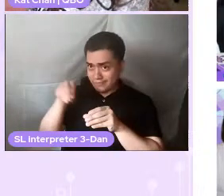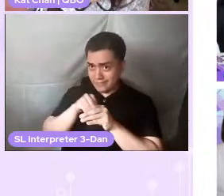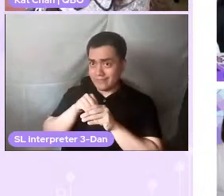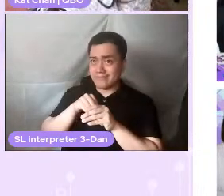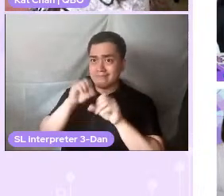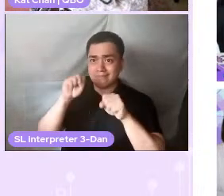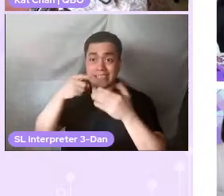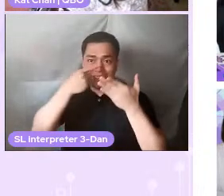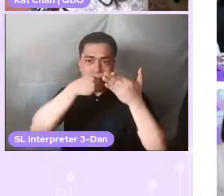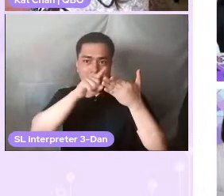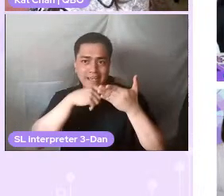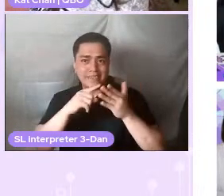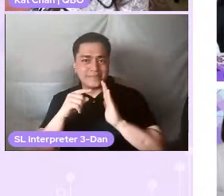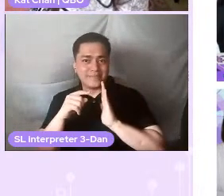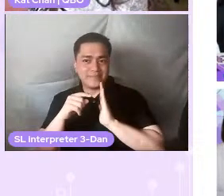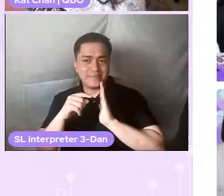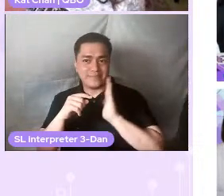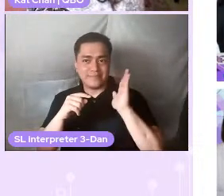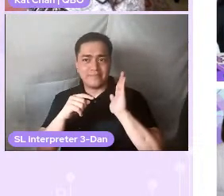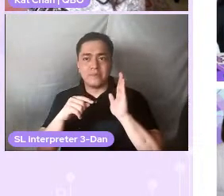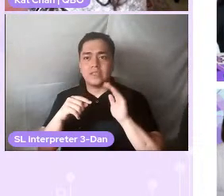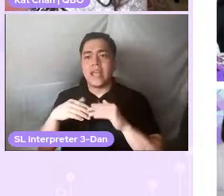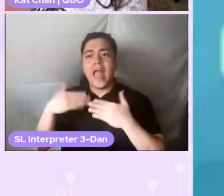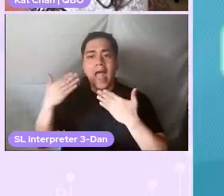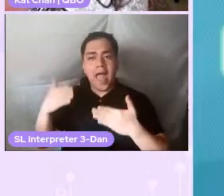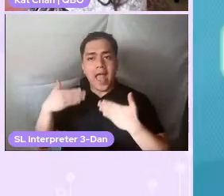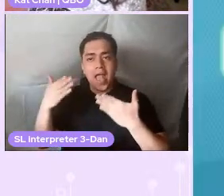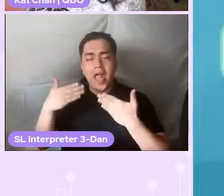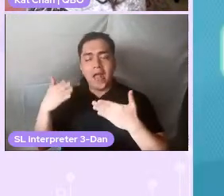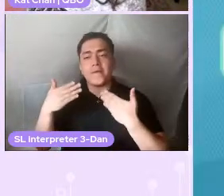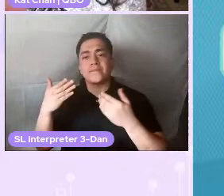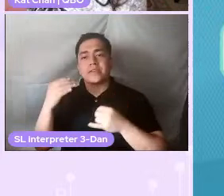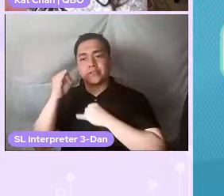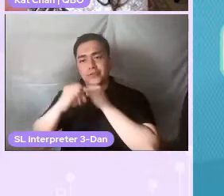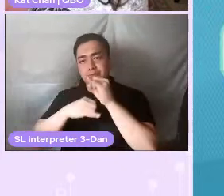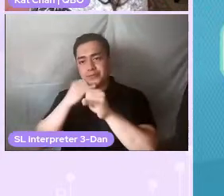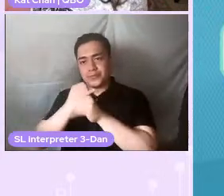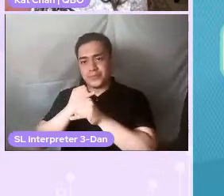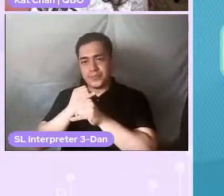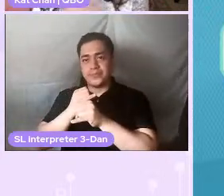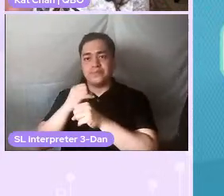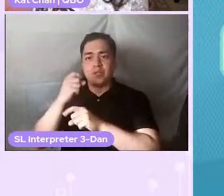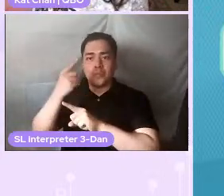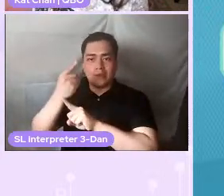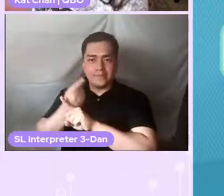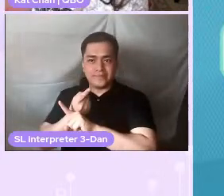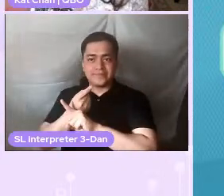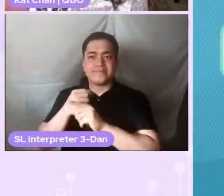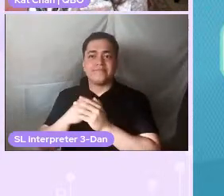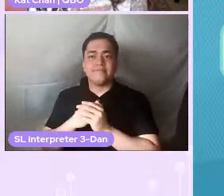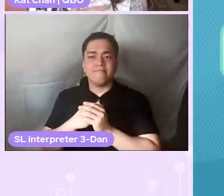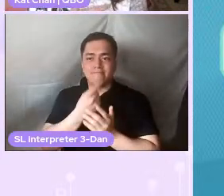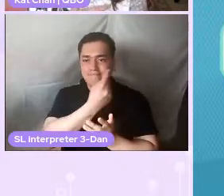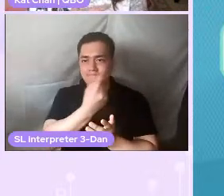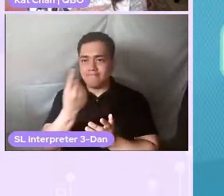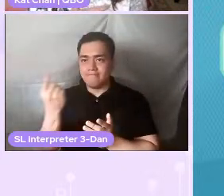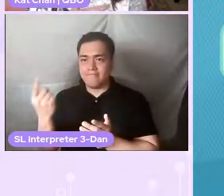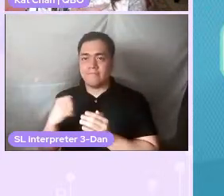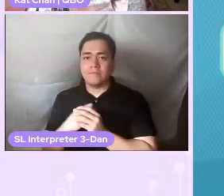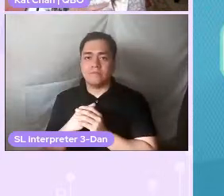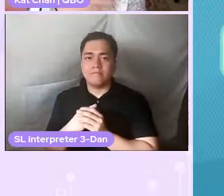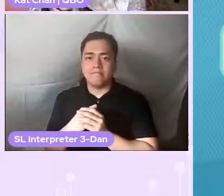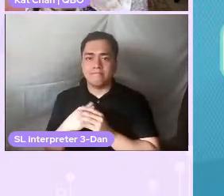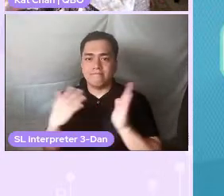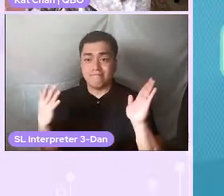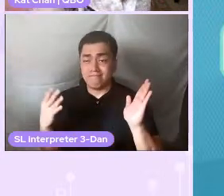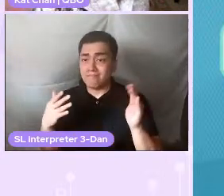And of course, happy International Women's Month to everybody. So just to tell you a little bit more about our work.